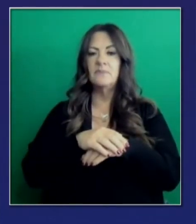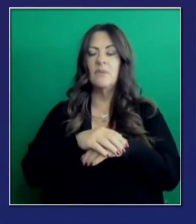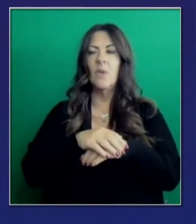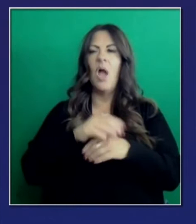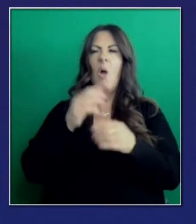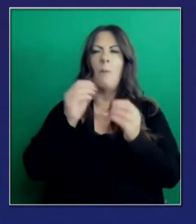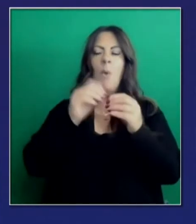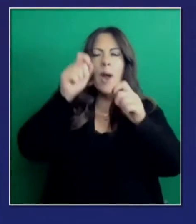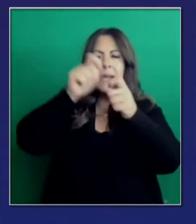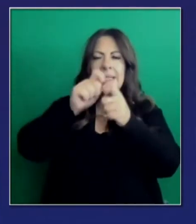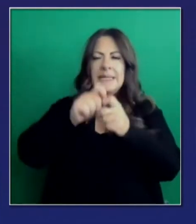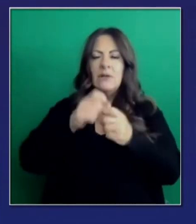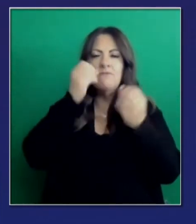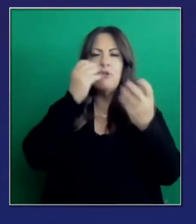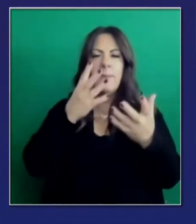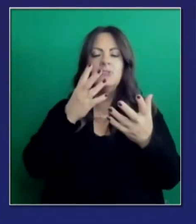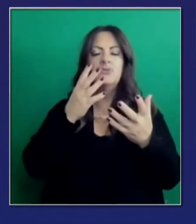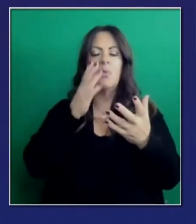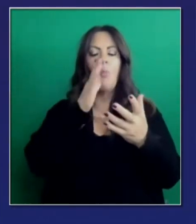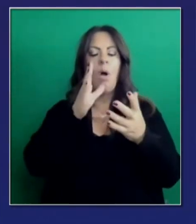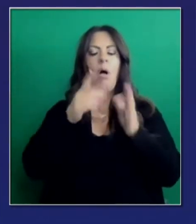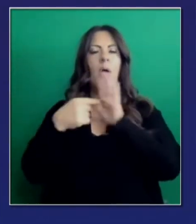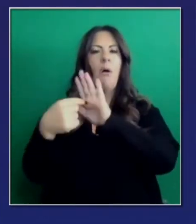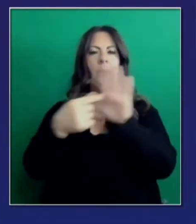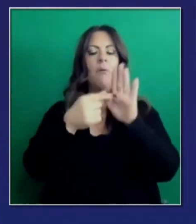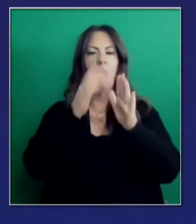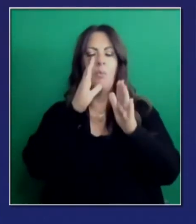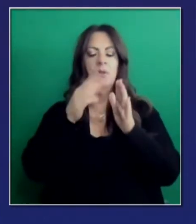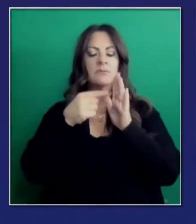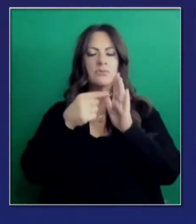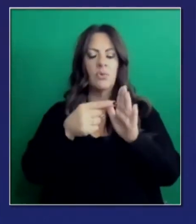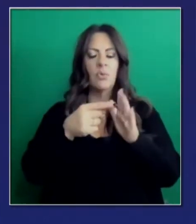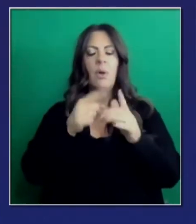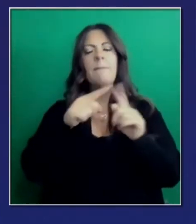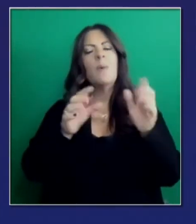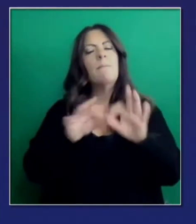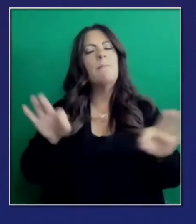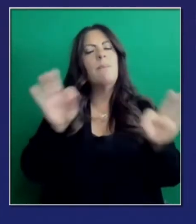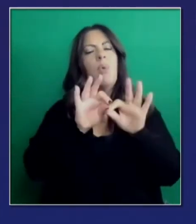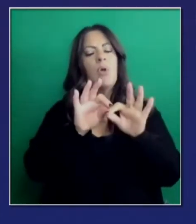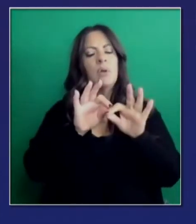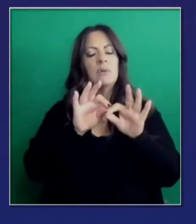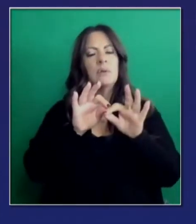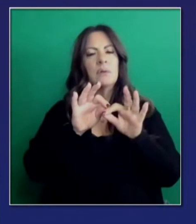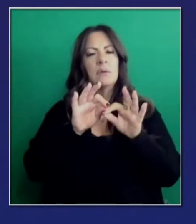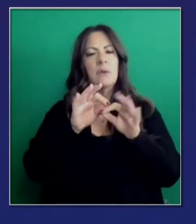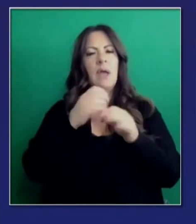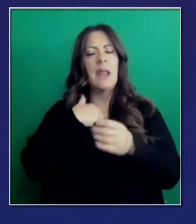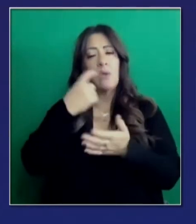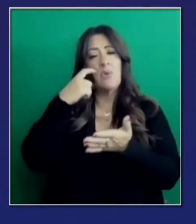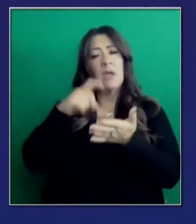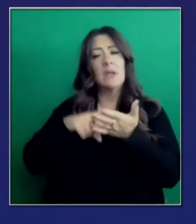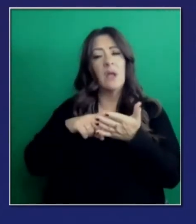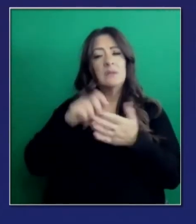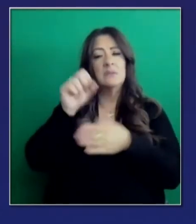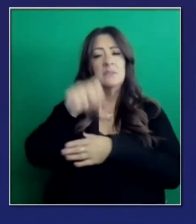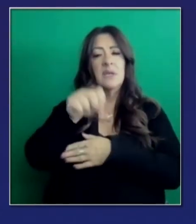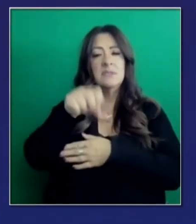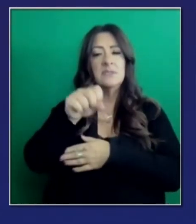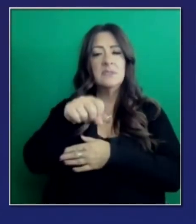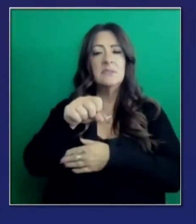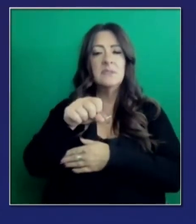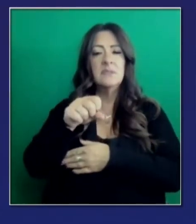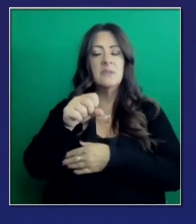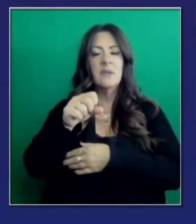to the legislature this week with urgency. But here's an important thing that is urgent, and I recognize it, and that's the need for resources. One thing to